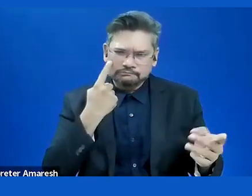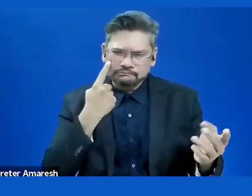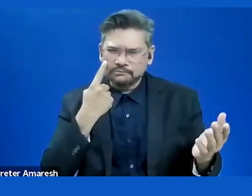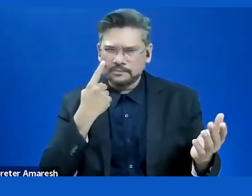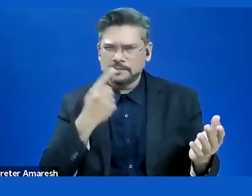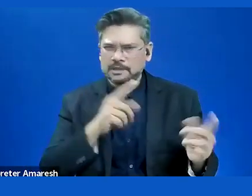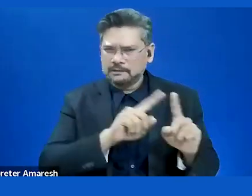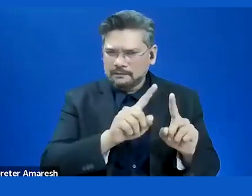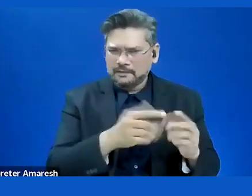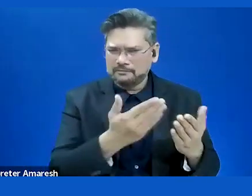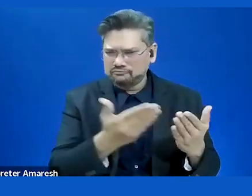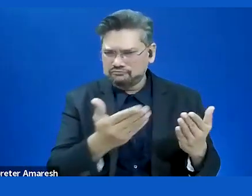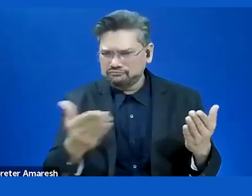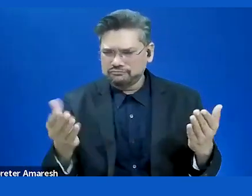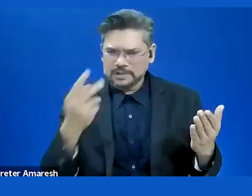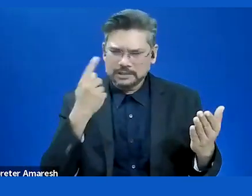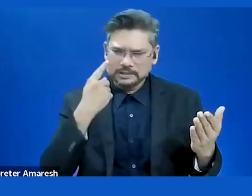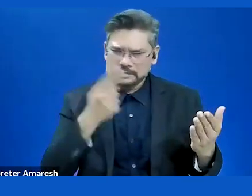criteria levels.